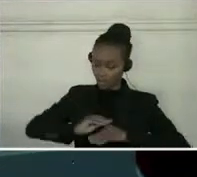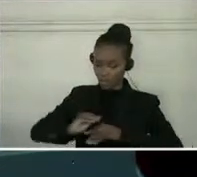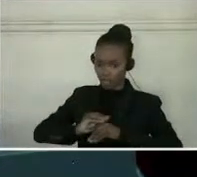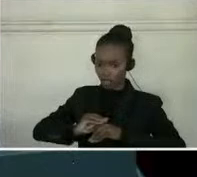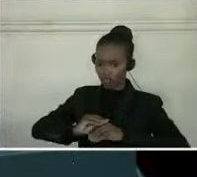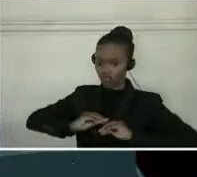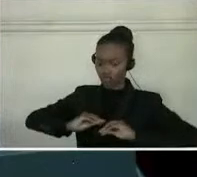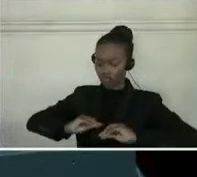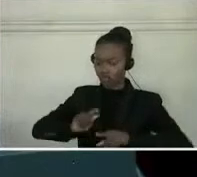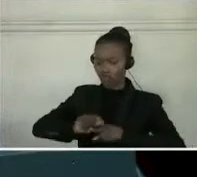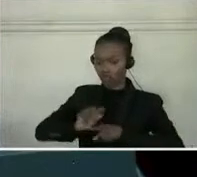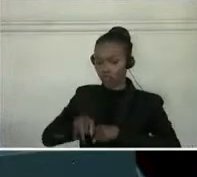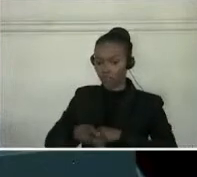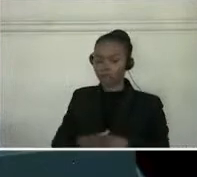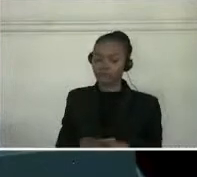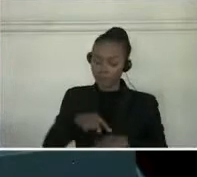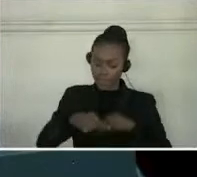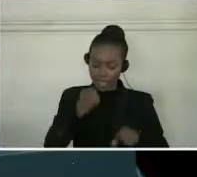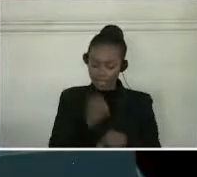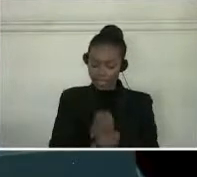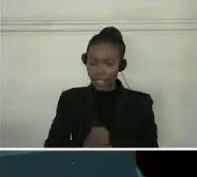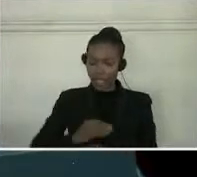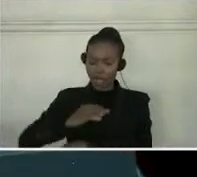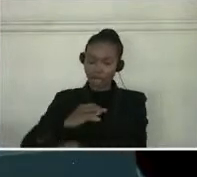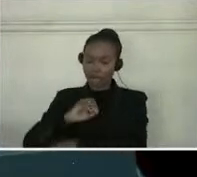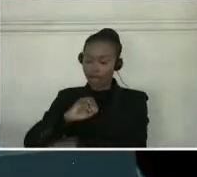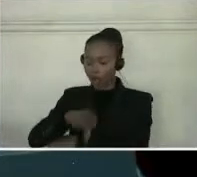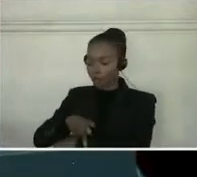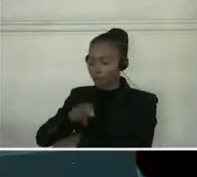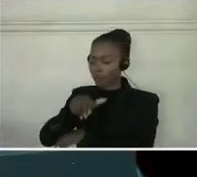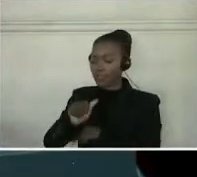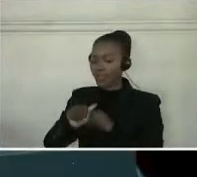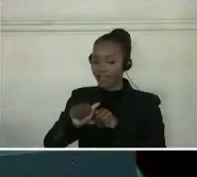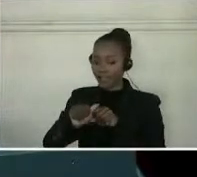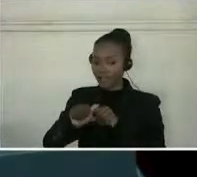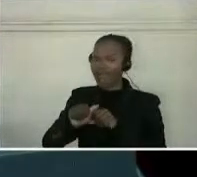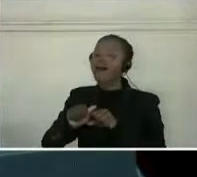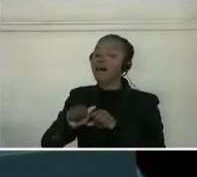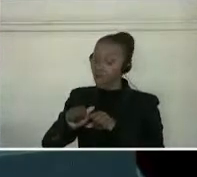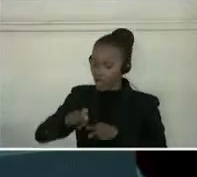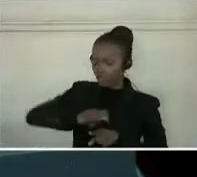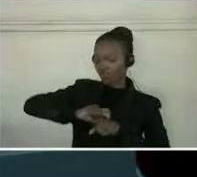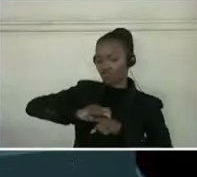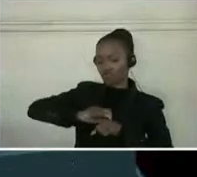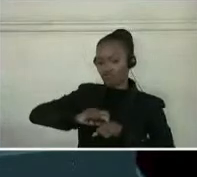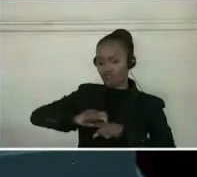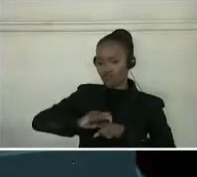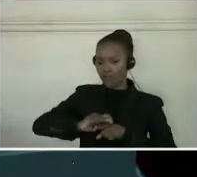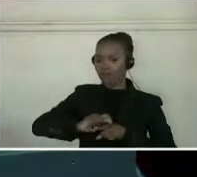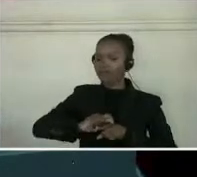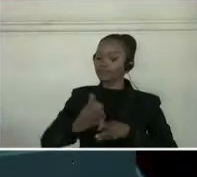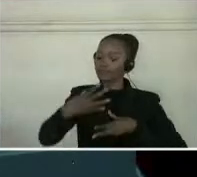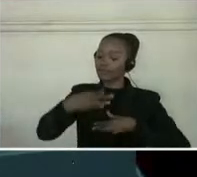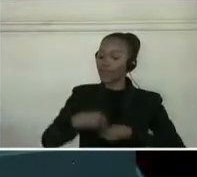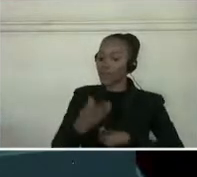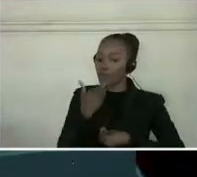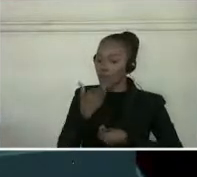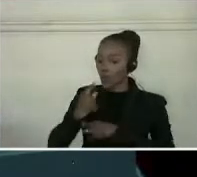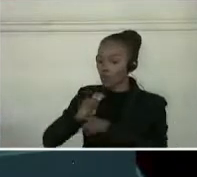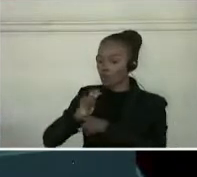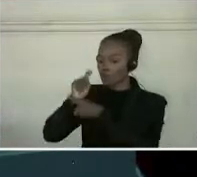will be extend it will be extended to train and also include traditional court